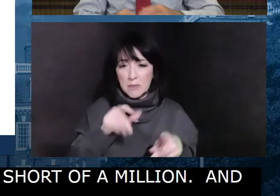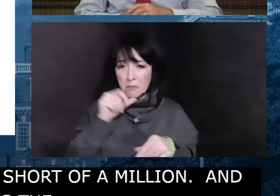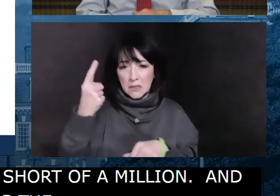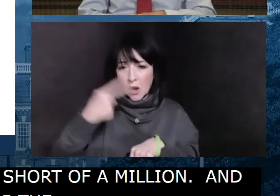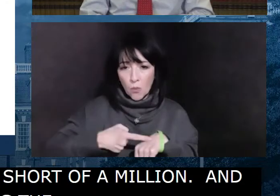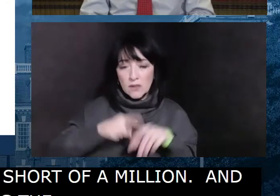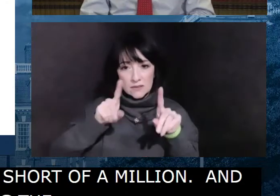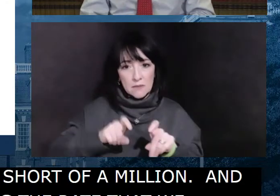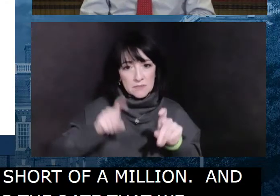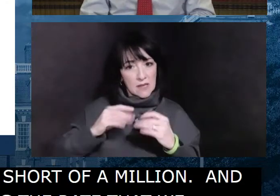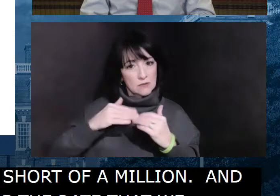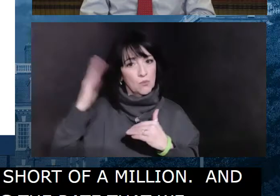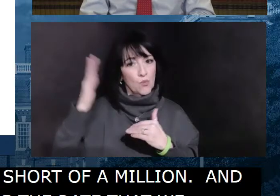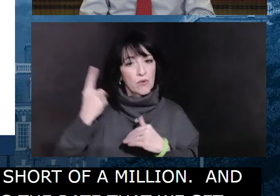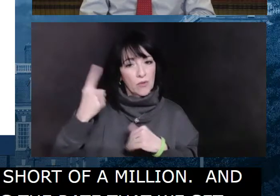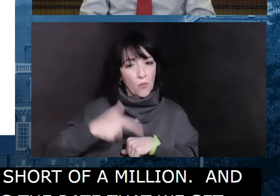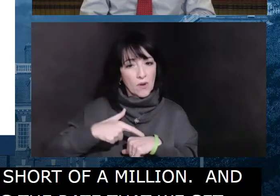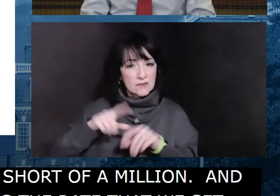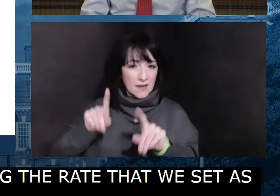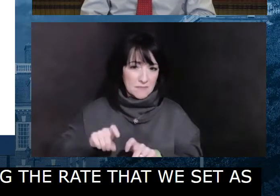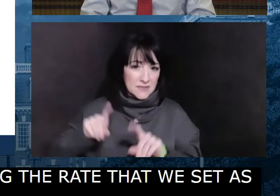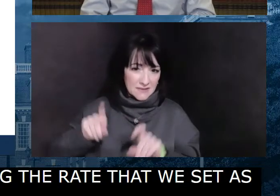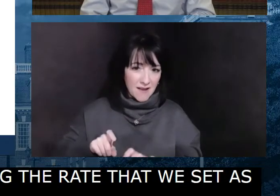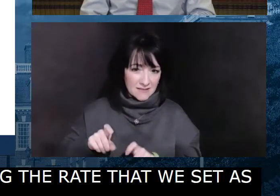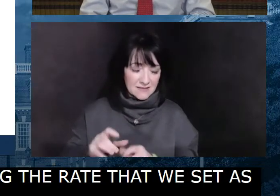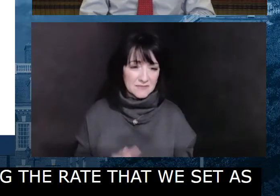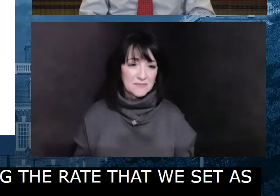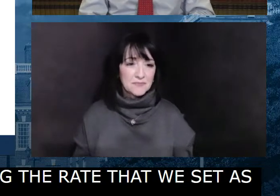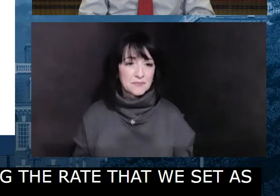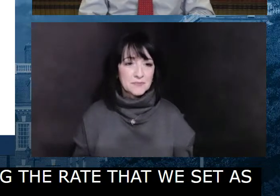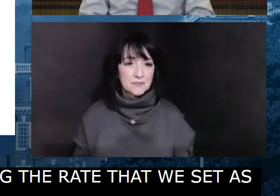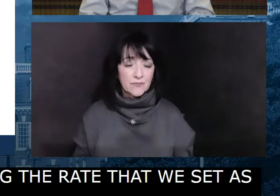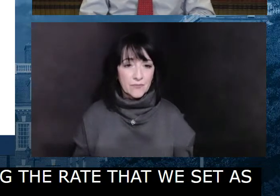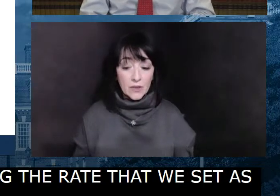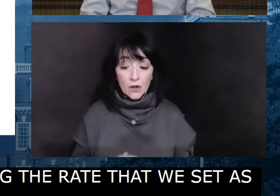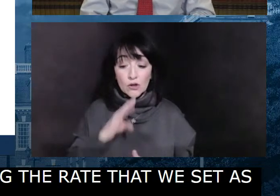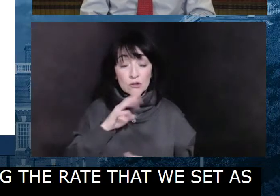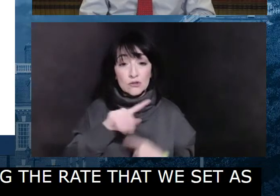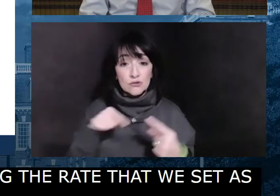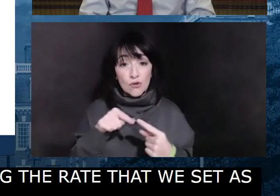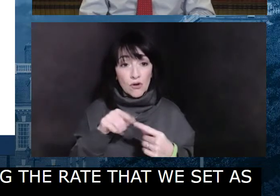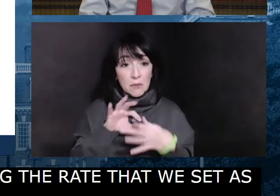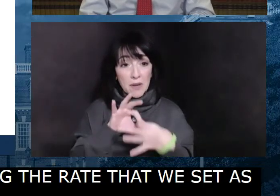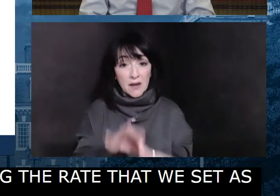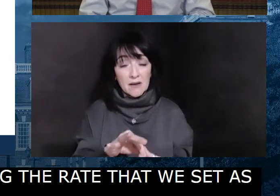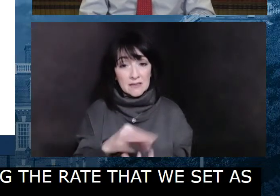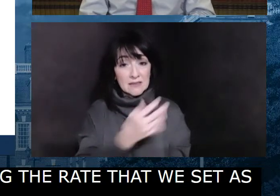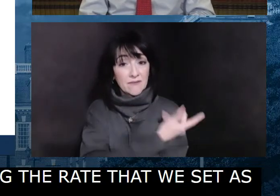the vaccination side, importantly, we've received over